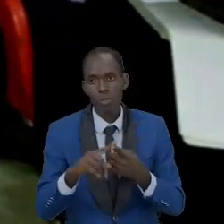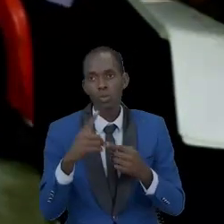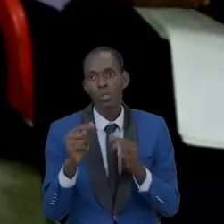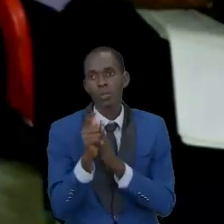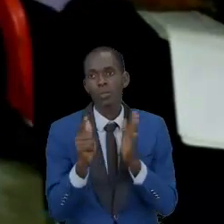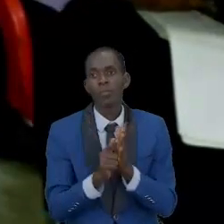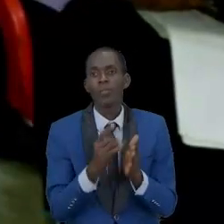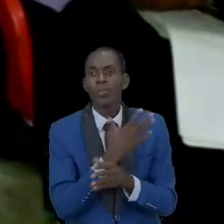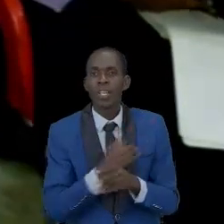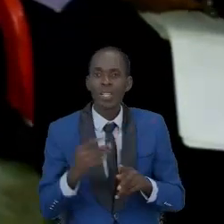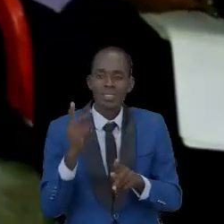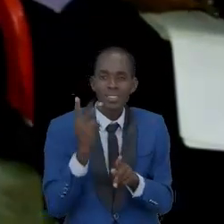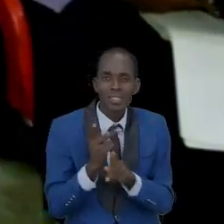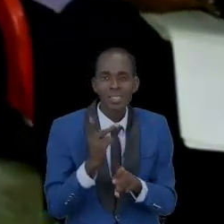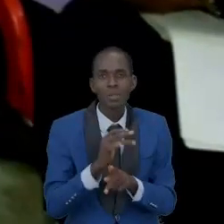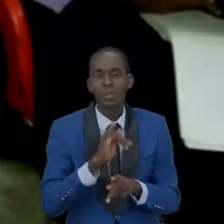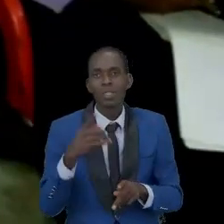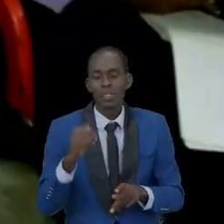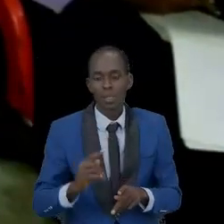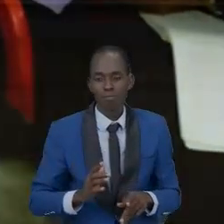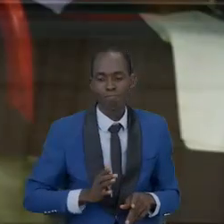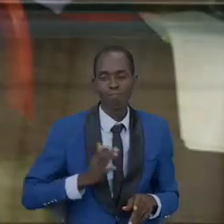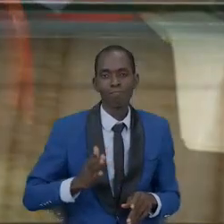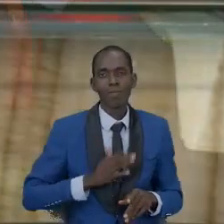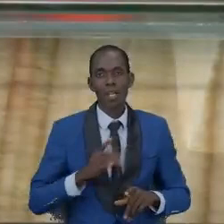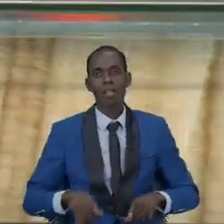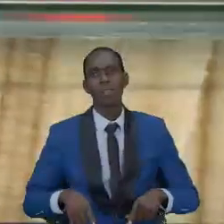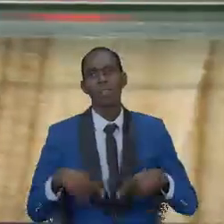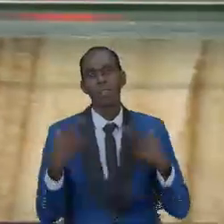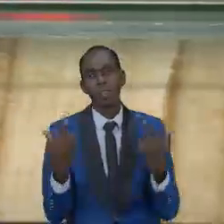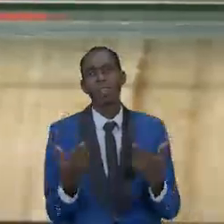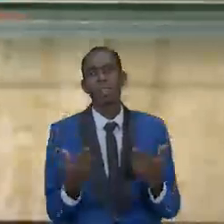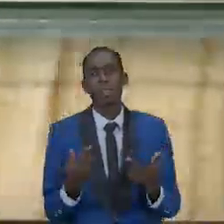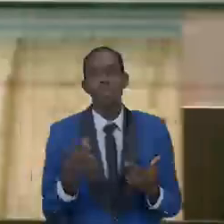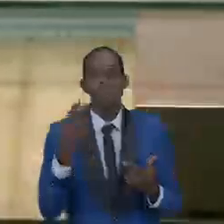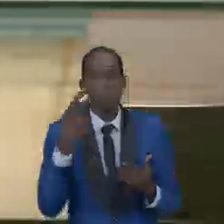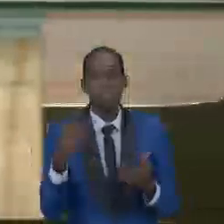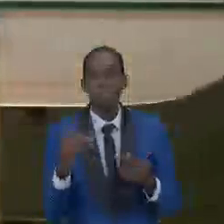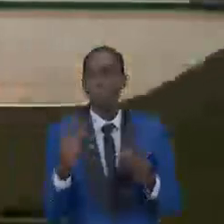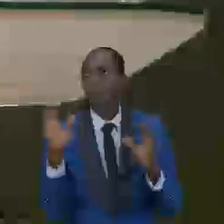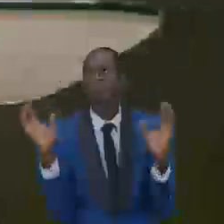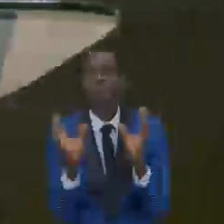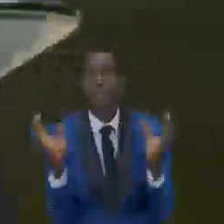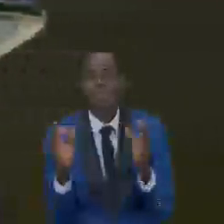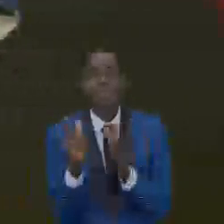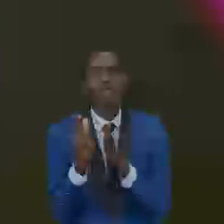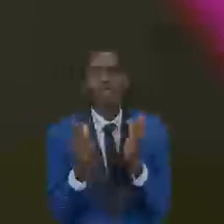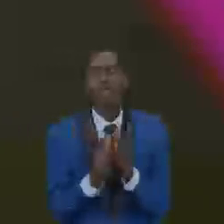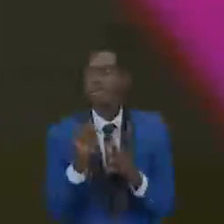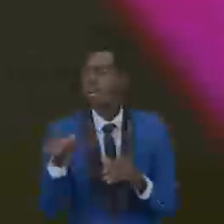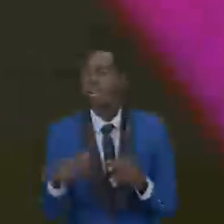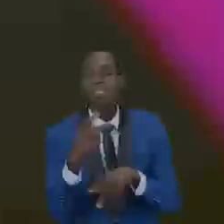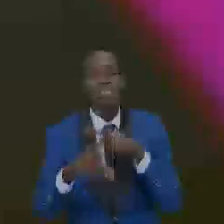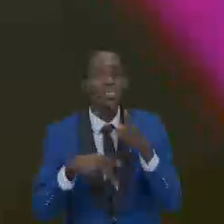then keeping even the moral law, the ceremonial law, and the civil law, every kind of